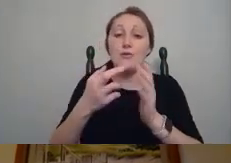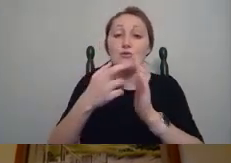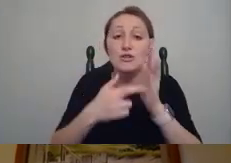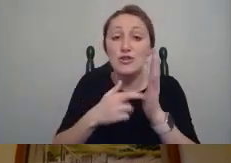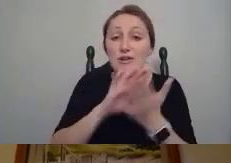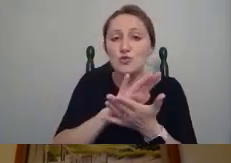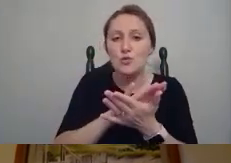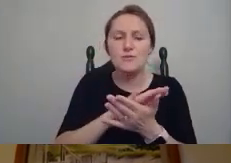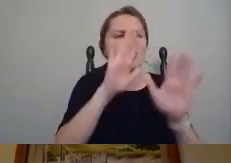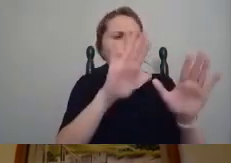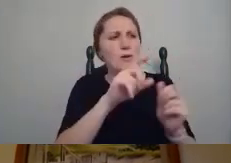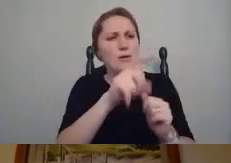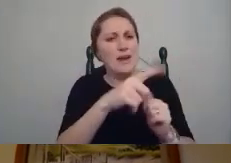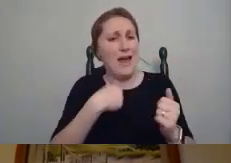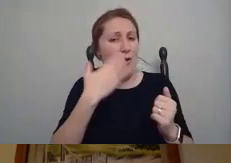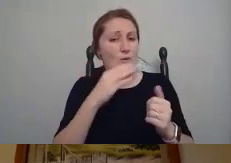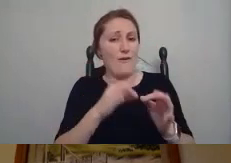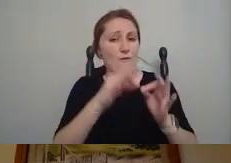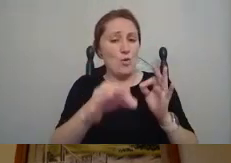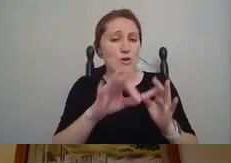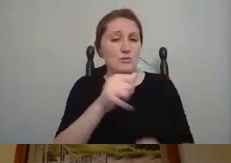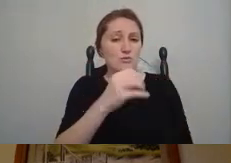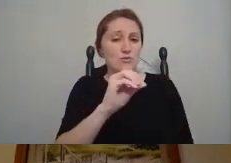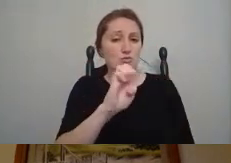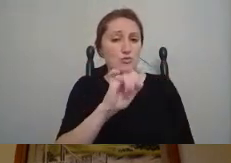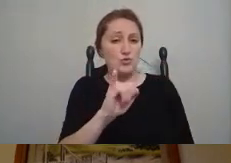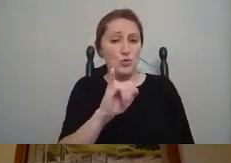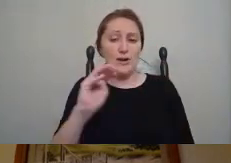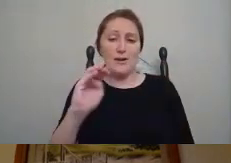forwarded this to you, Joy and Mark, but I actually got the